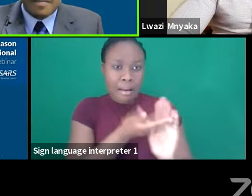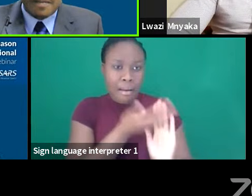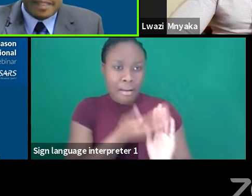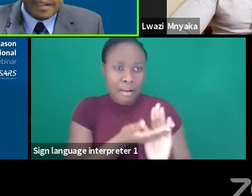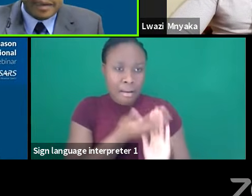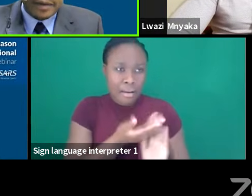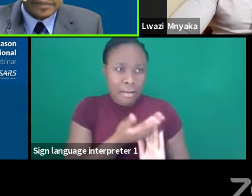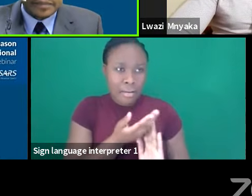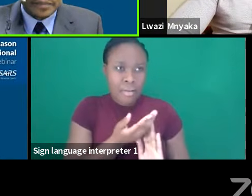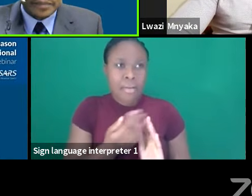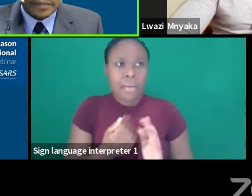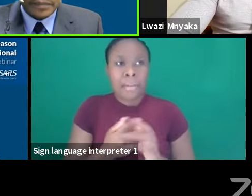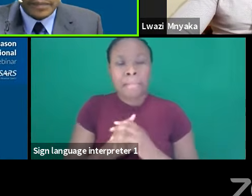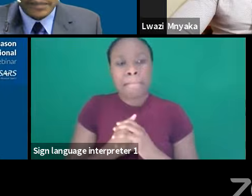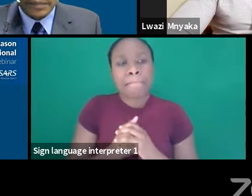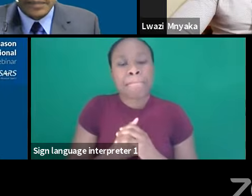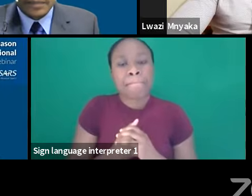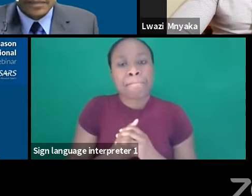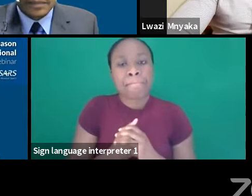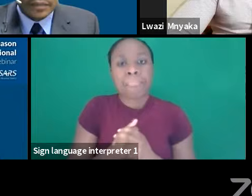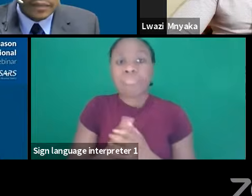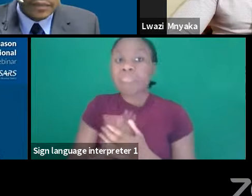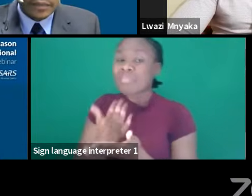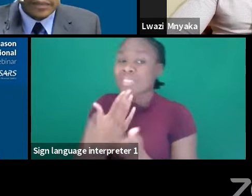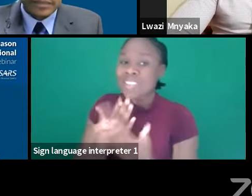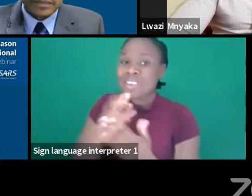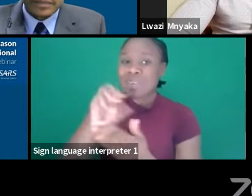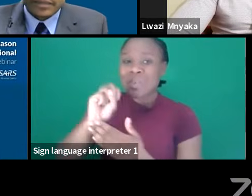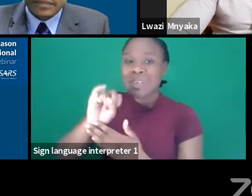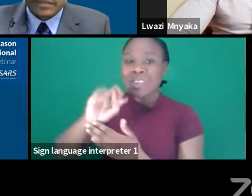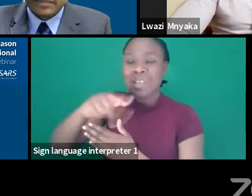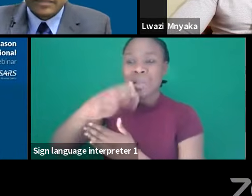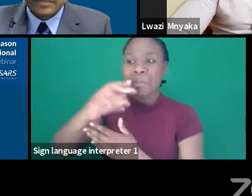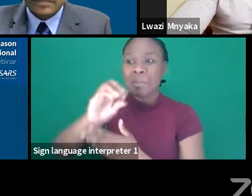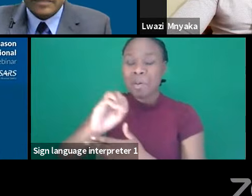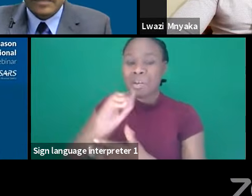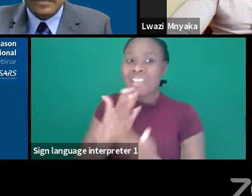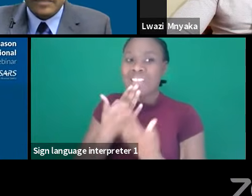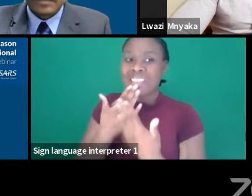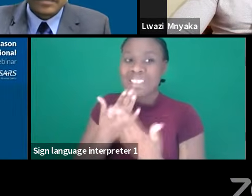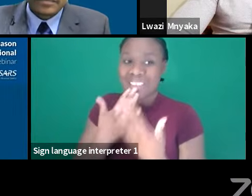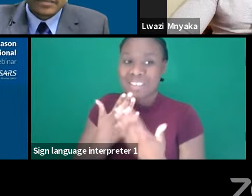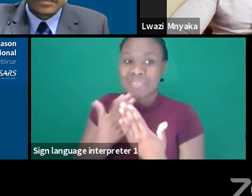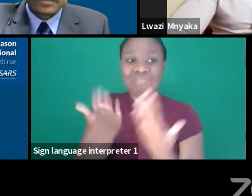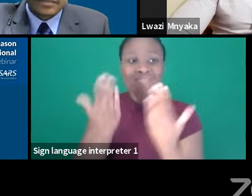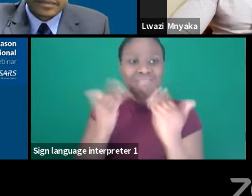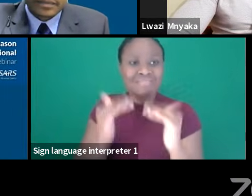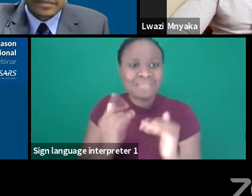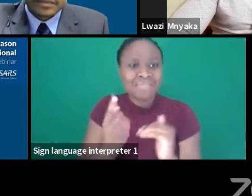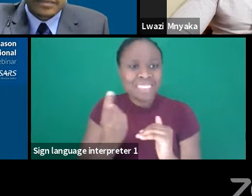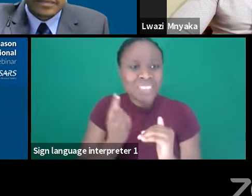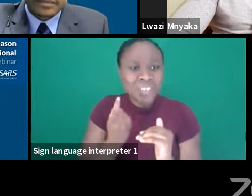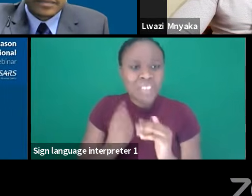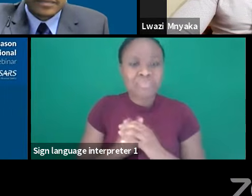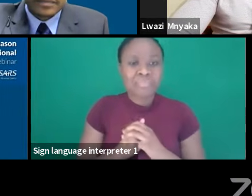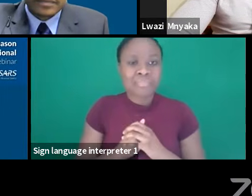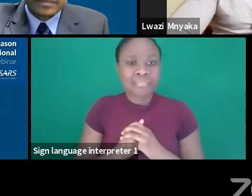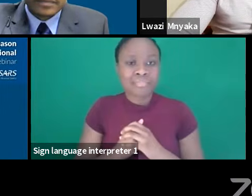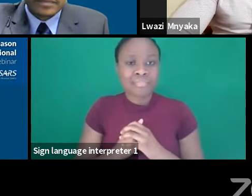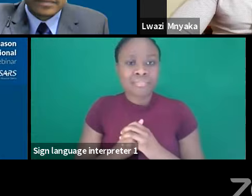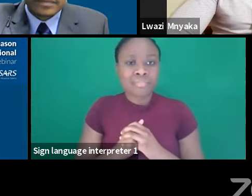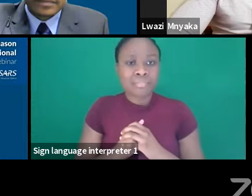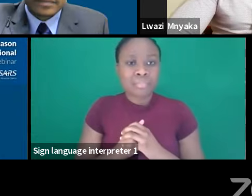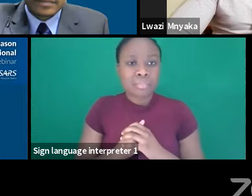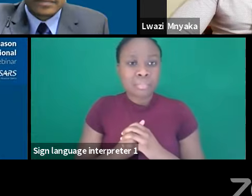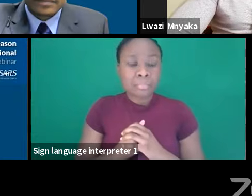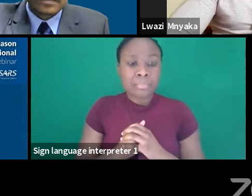you. Thank you, Sipho. We've got the next question. How do I book an appointment if I do